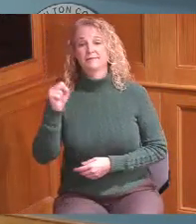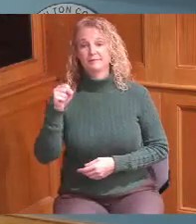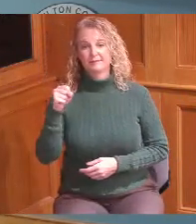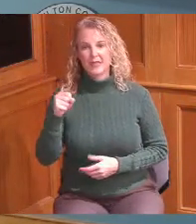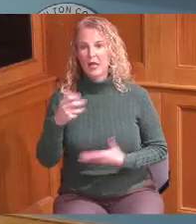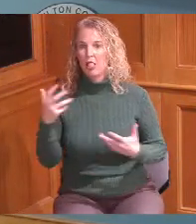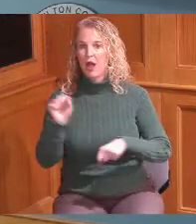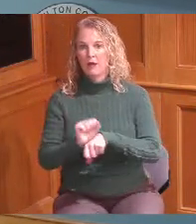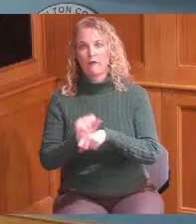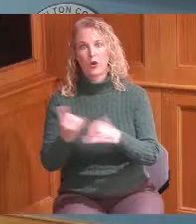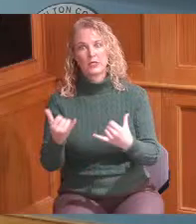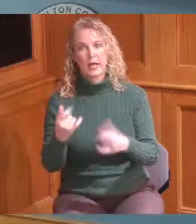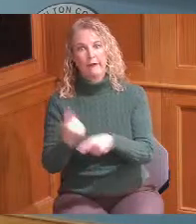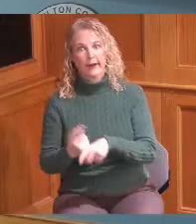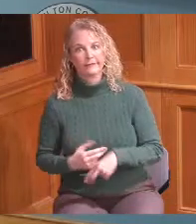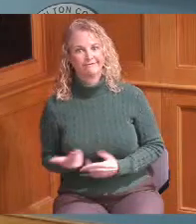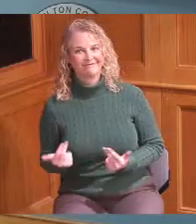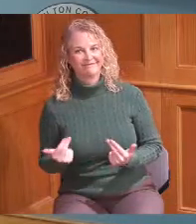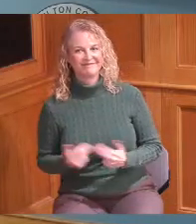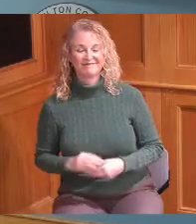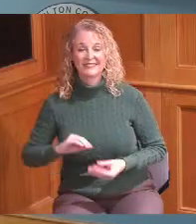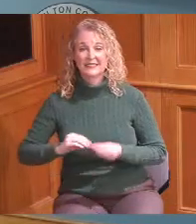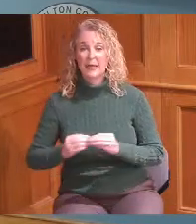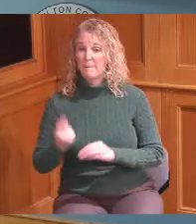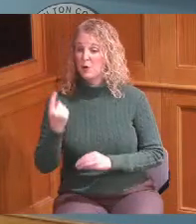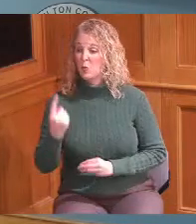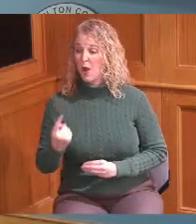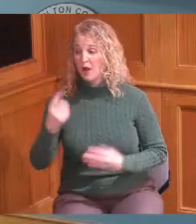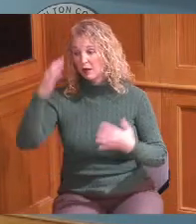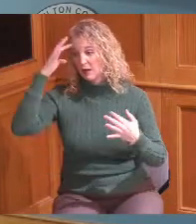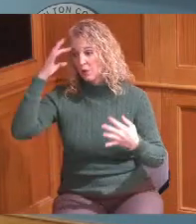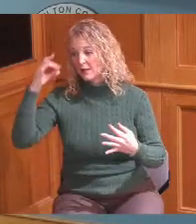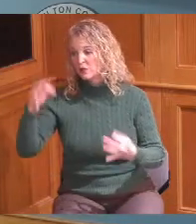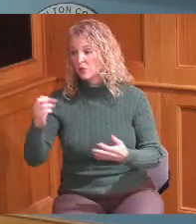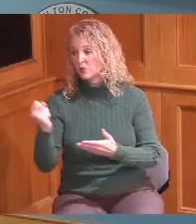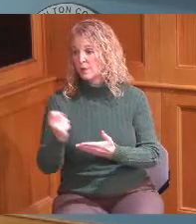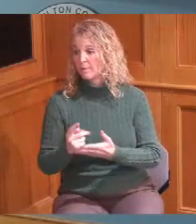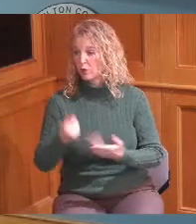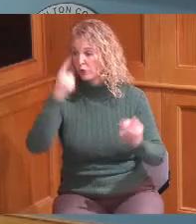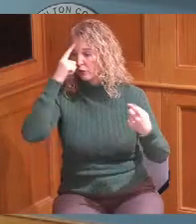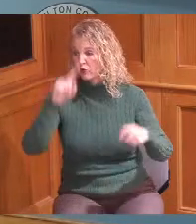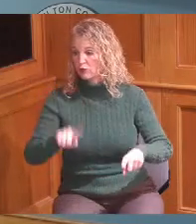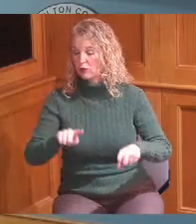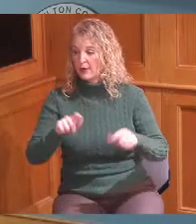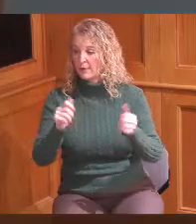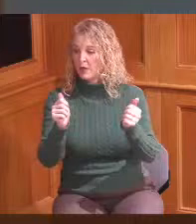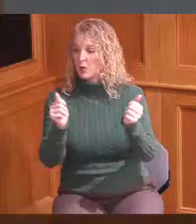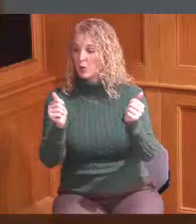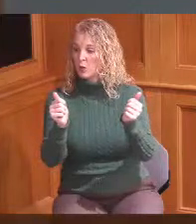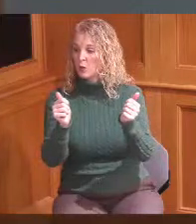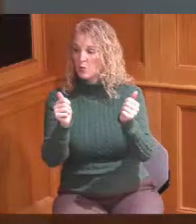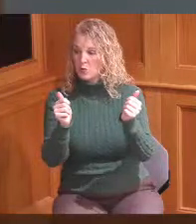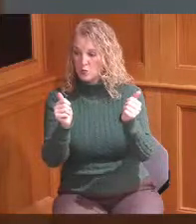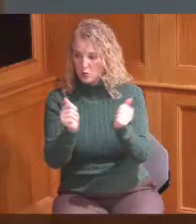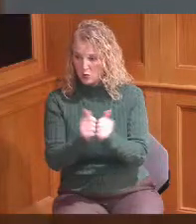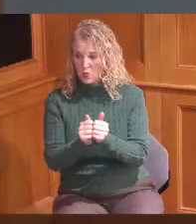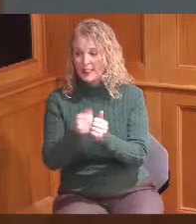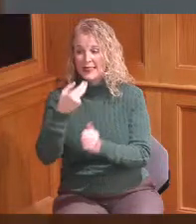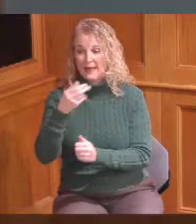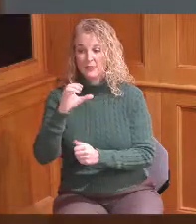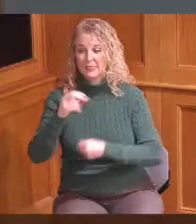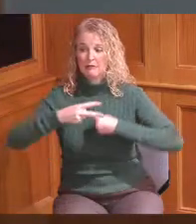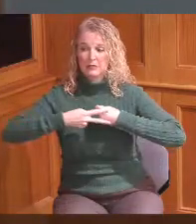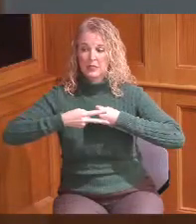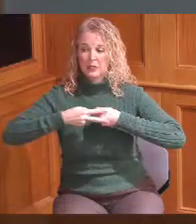today. So. I know. Item number 1 is a resolution approving an agreement with the Hamilton County